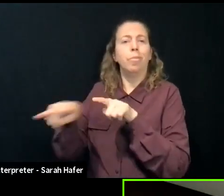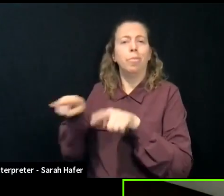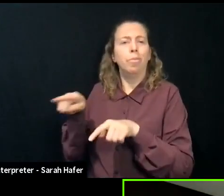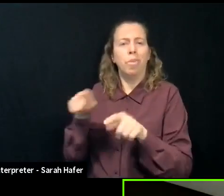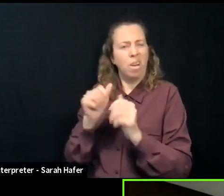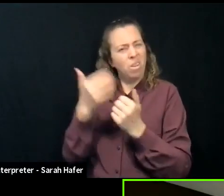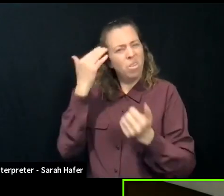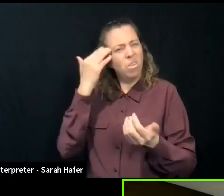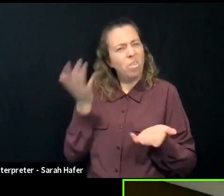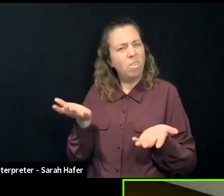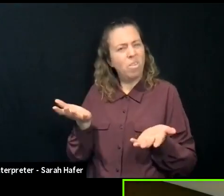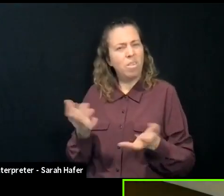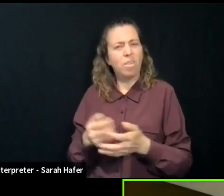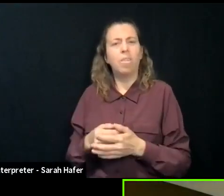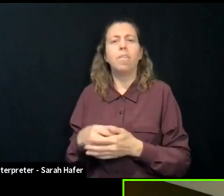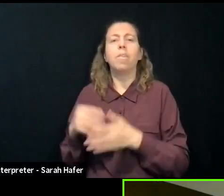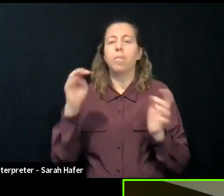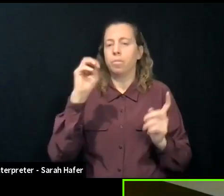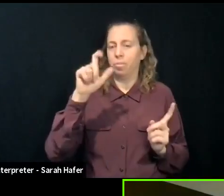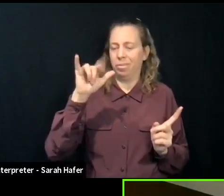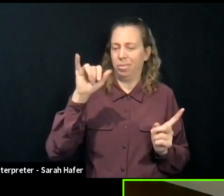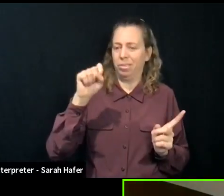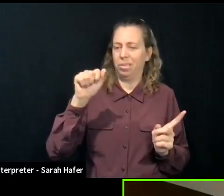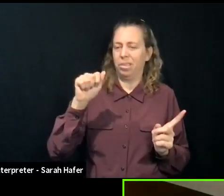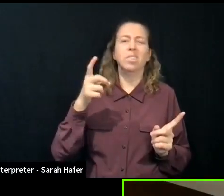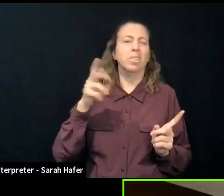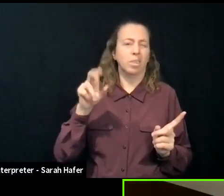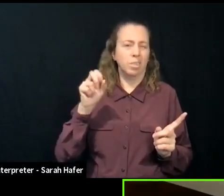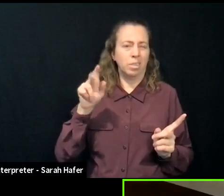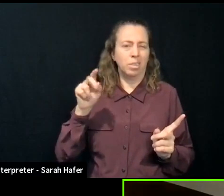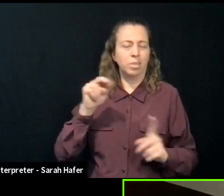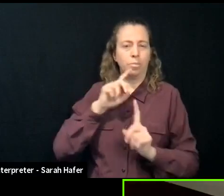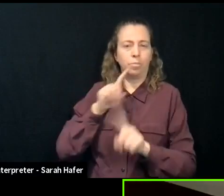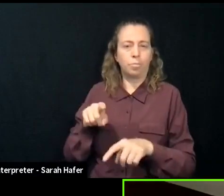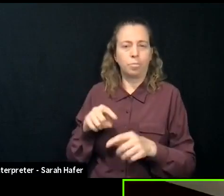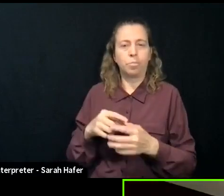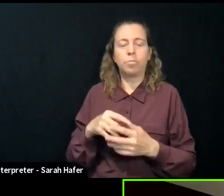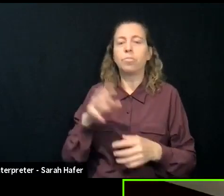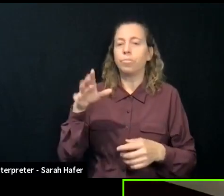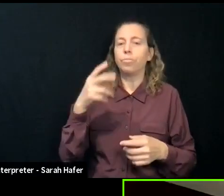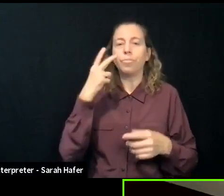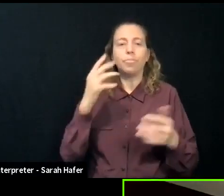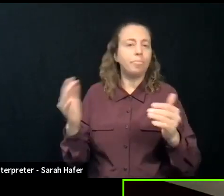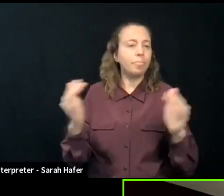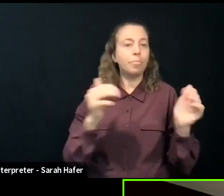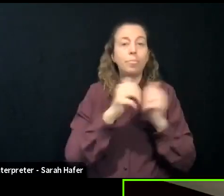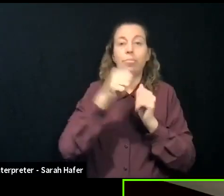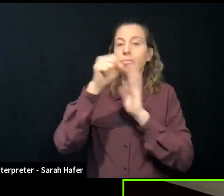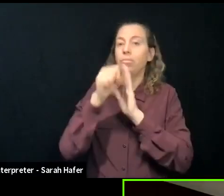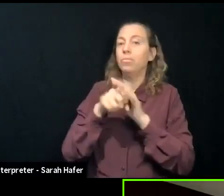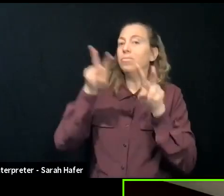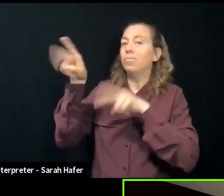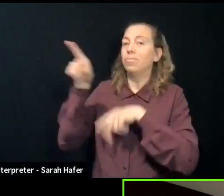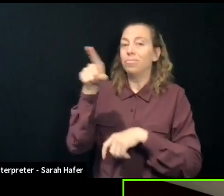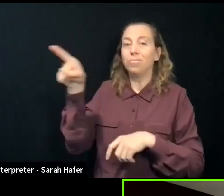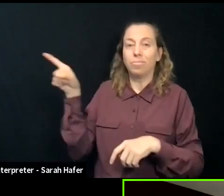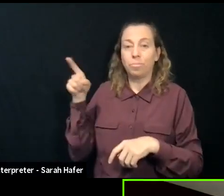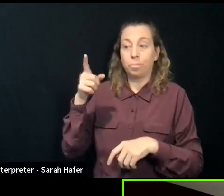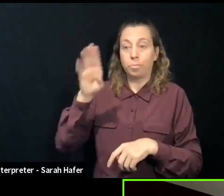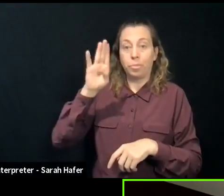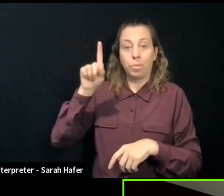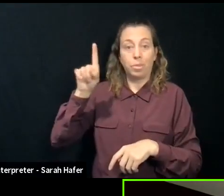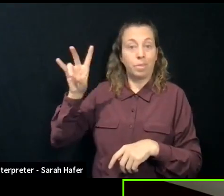pattern occur in other states who have had similar proportions of the B117 variant. We